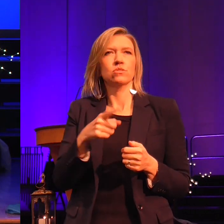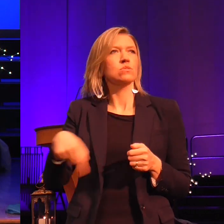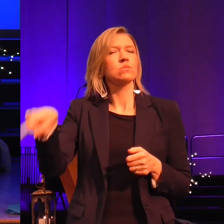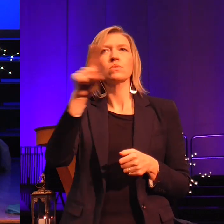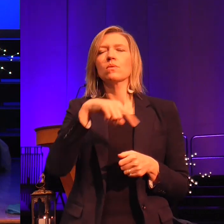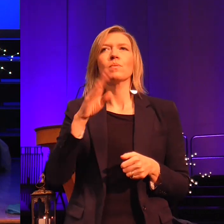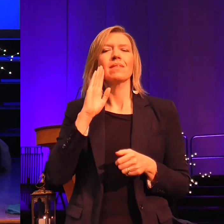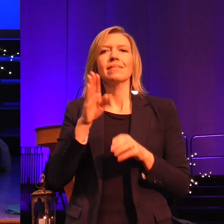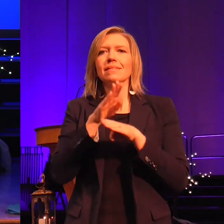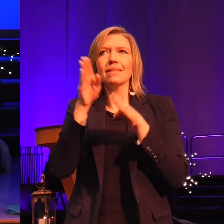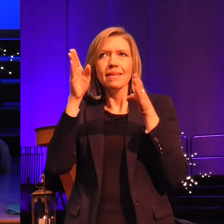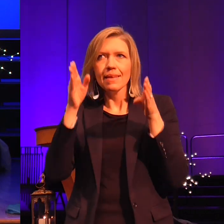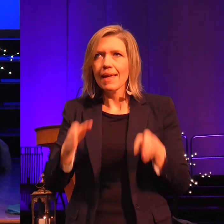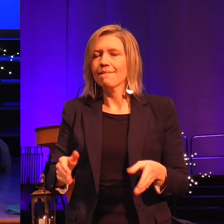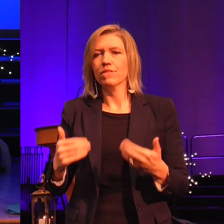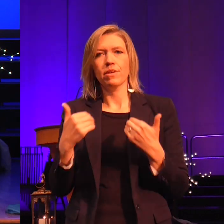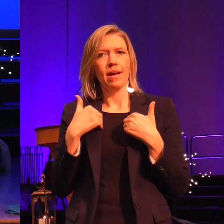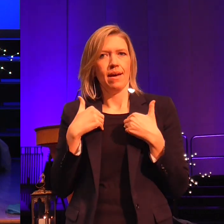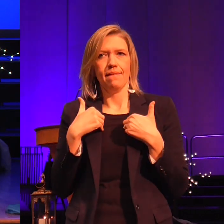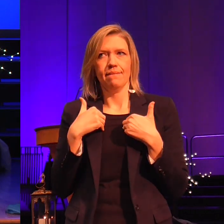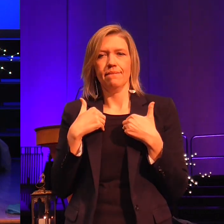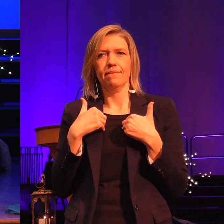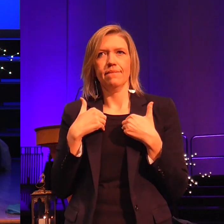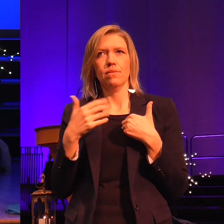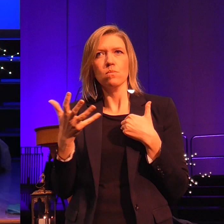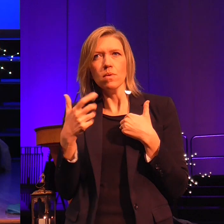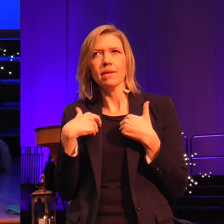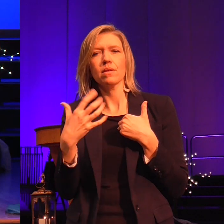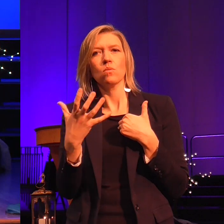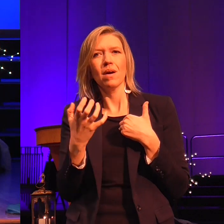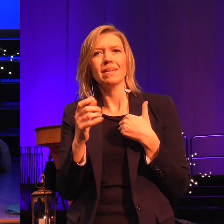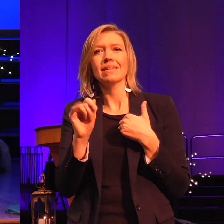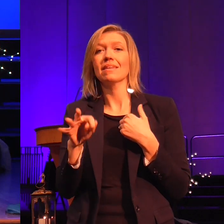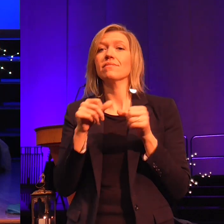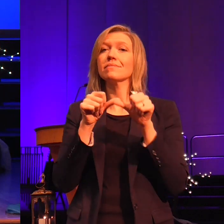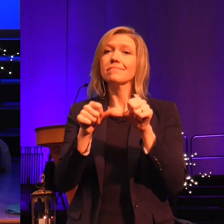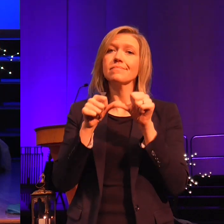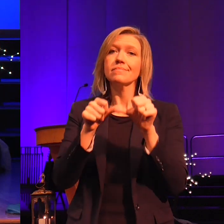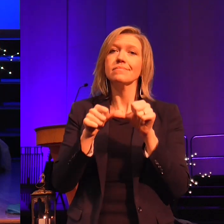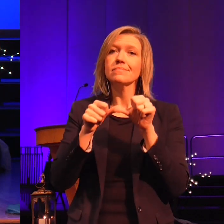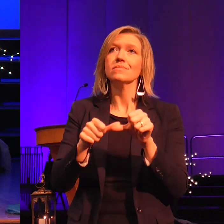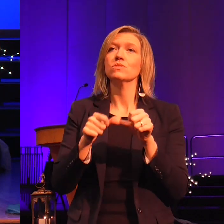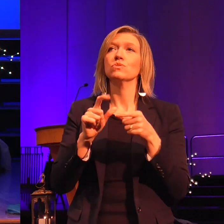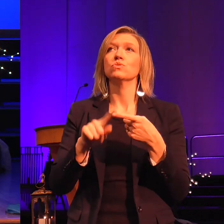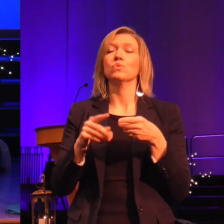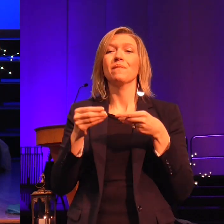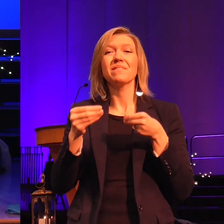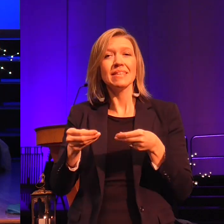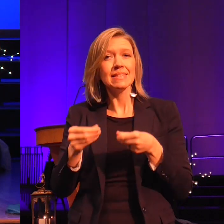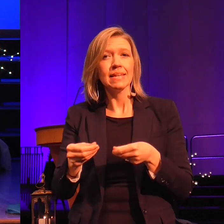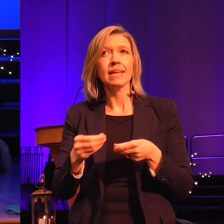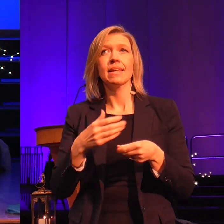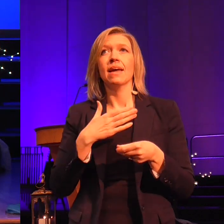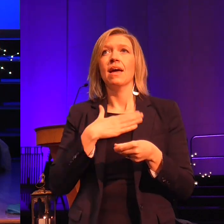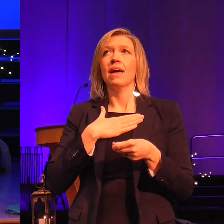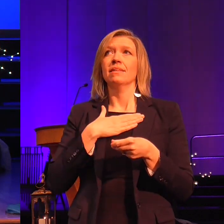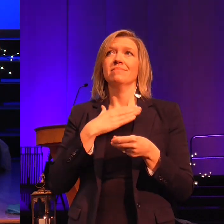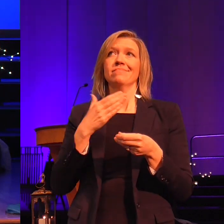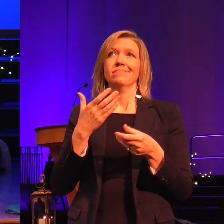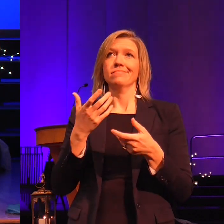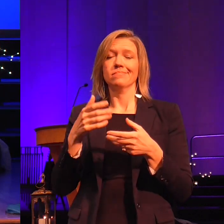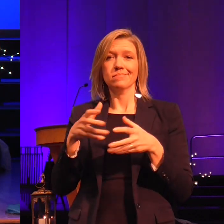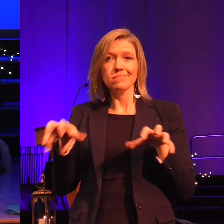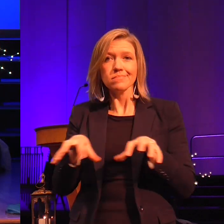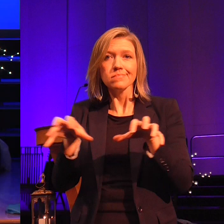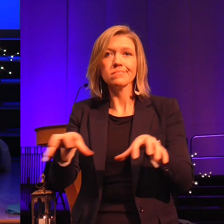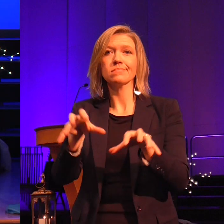never have what we want as long as we continue to feed and harbor and nurture and